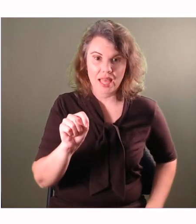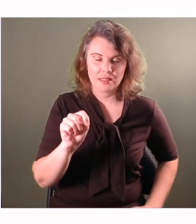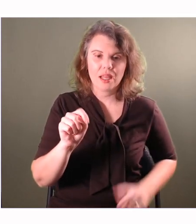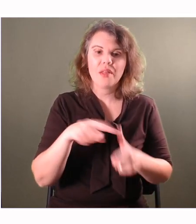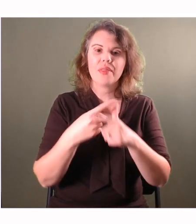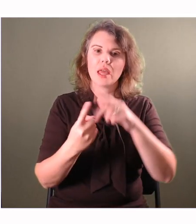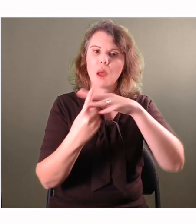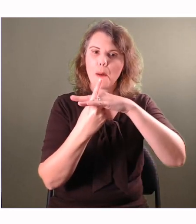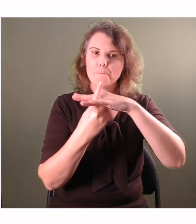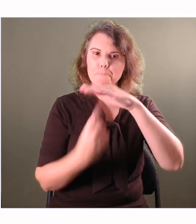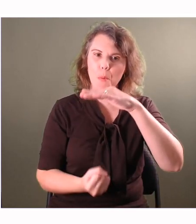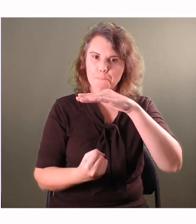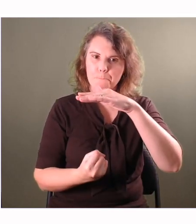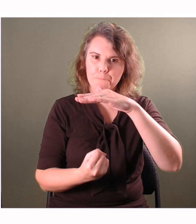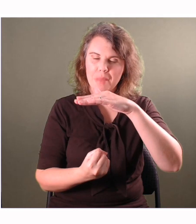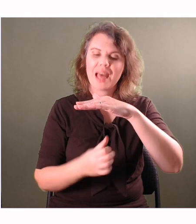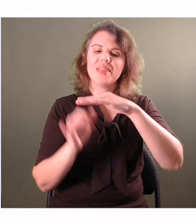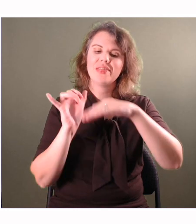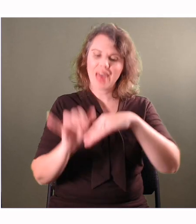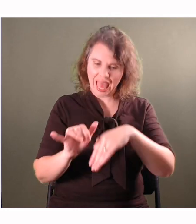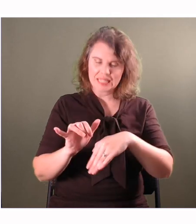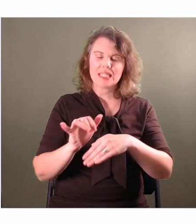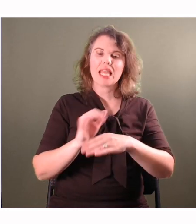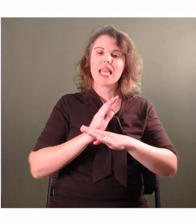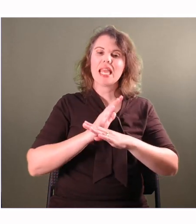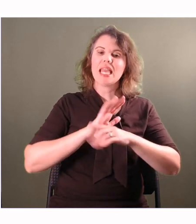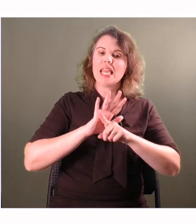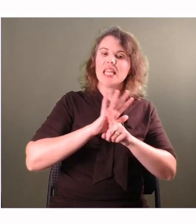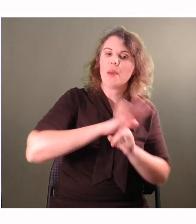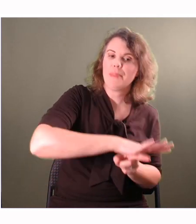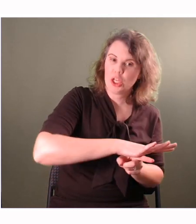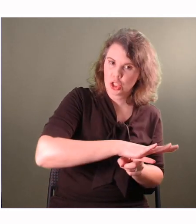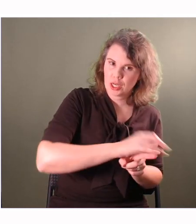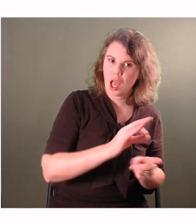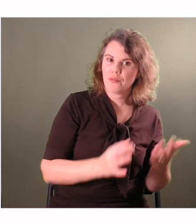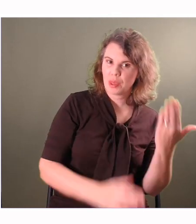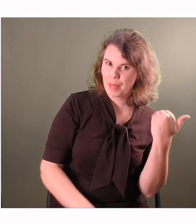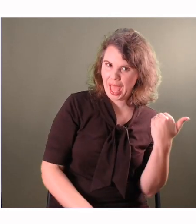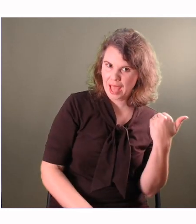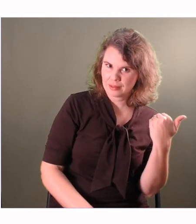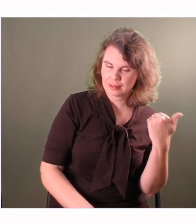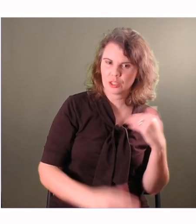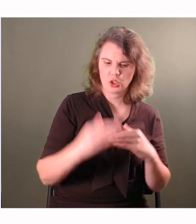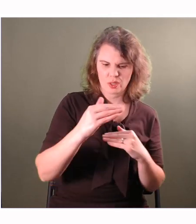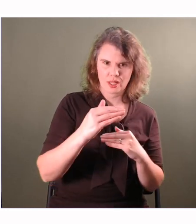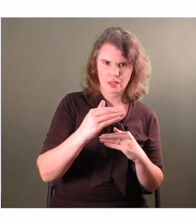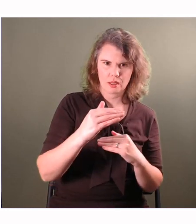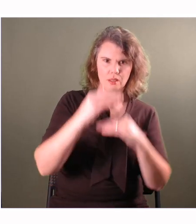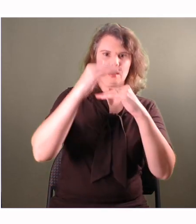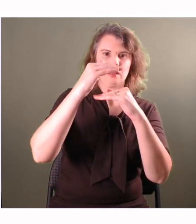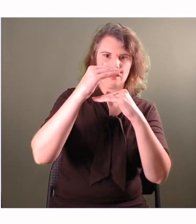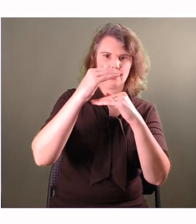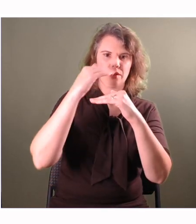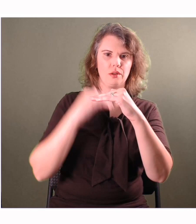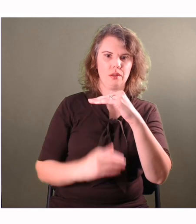gets inhibited. That's inhibition of the past. And now came is the most activated. And so this